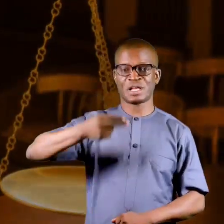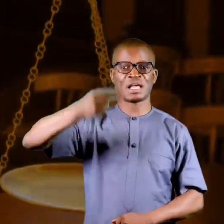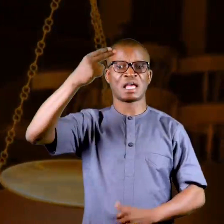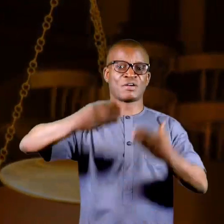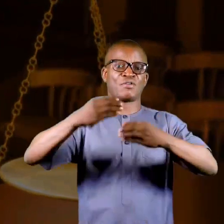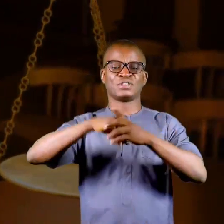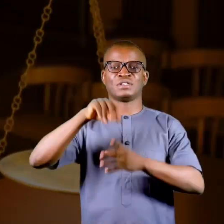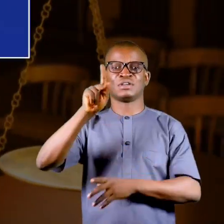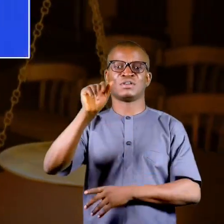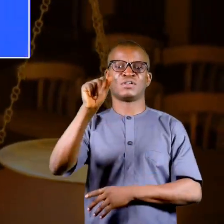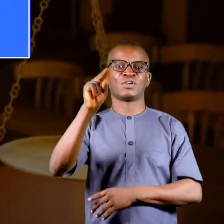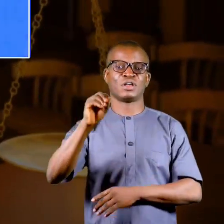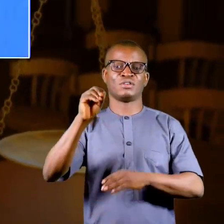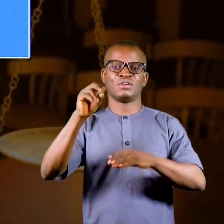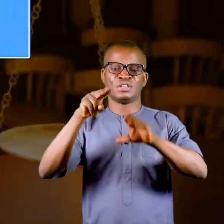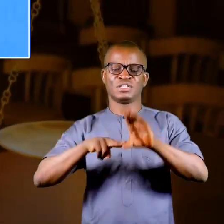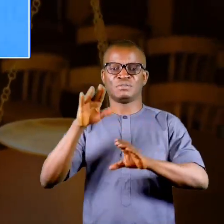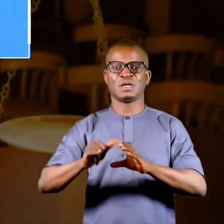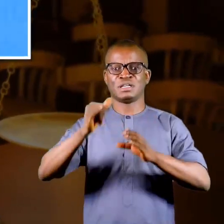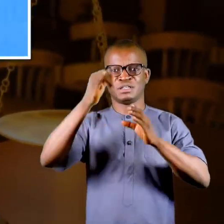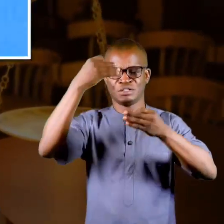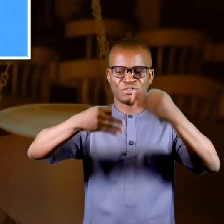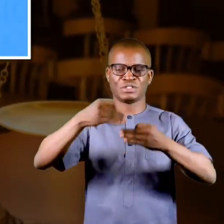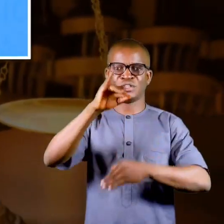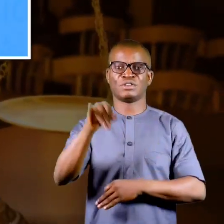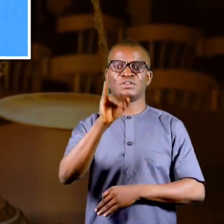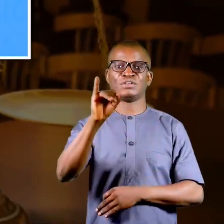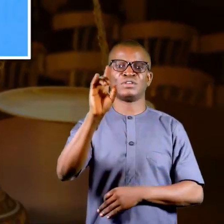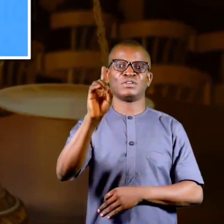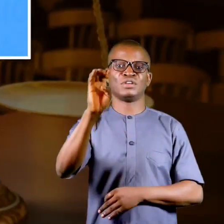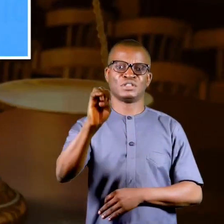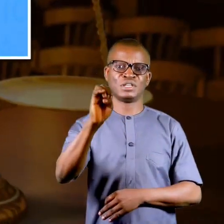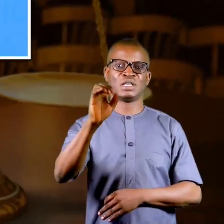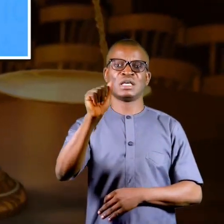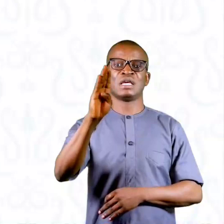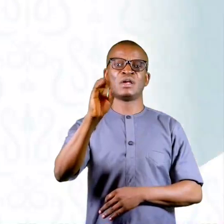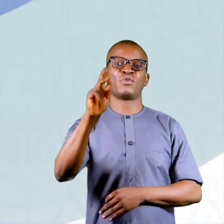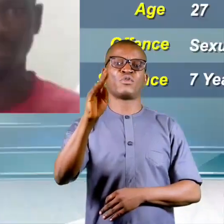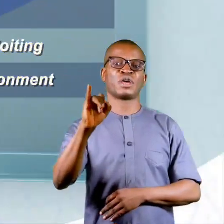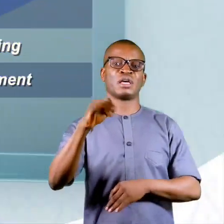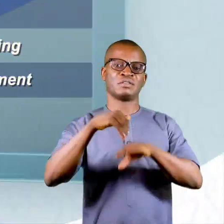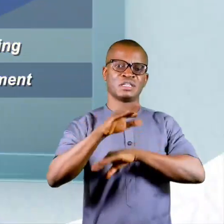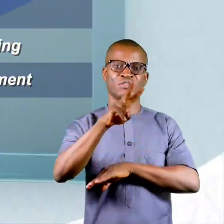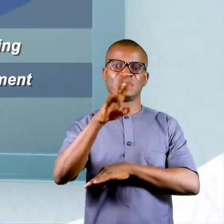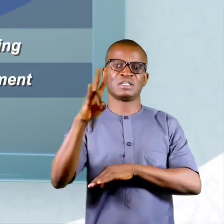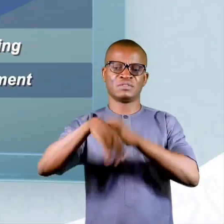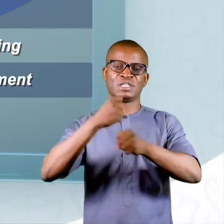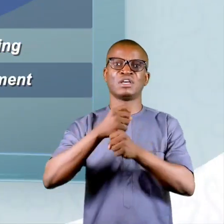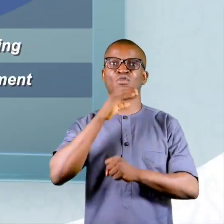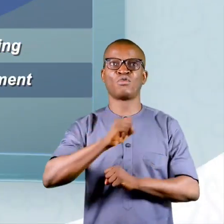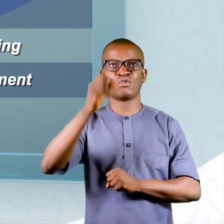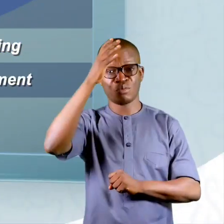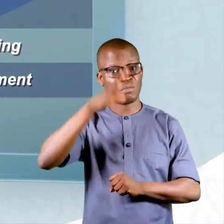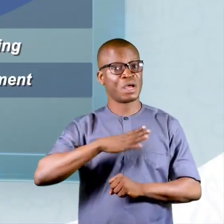The Federal High Court in Kano State, presided over by Honorable Justice Jide Abdu Aboki, has sentenced a 27-year-old